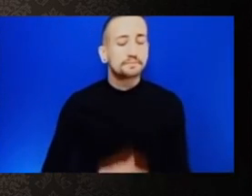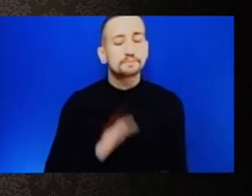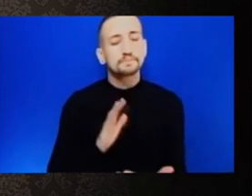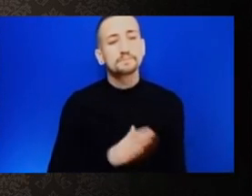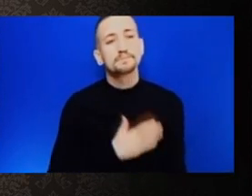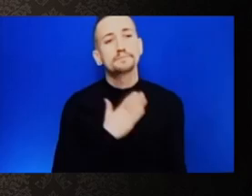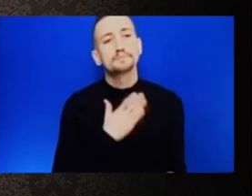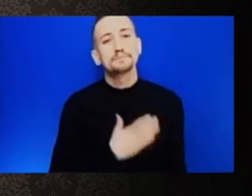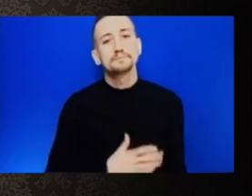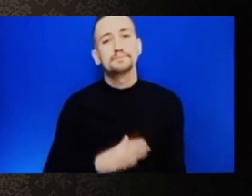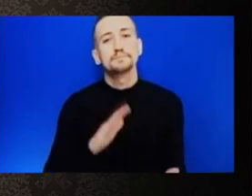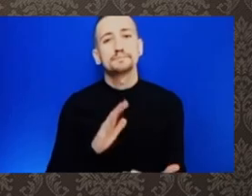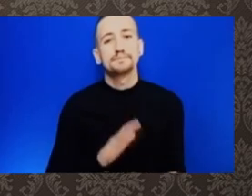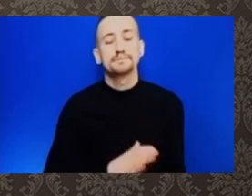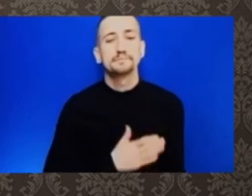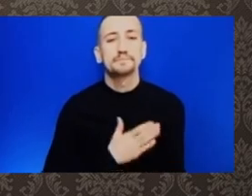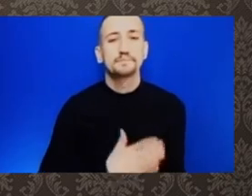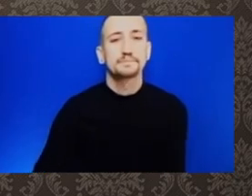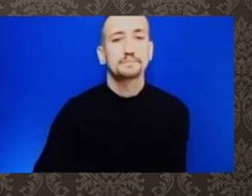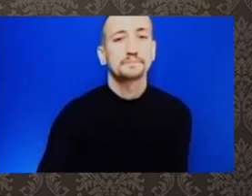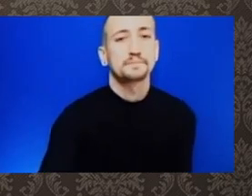enjoy.